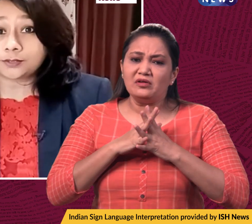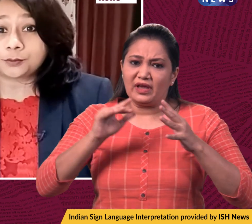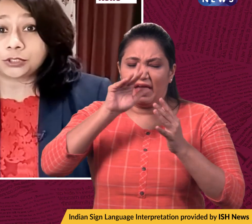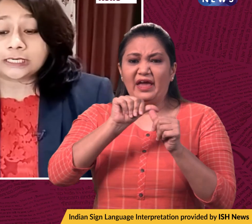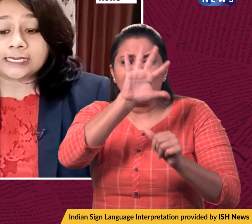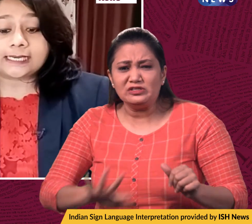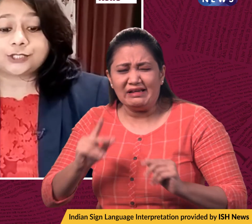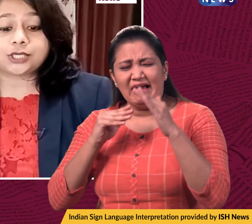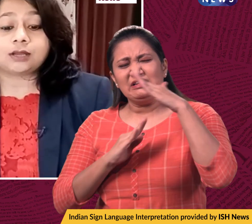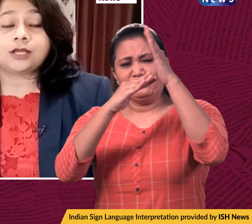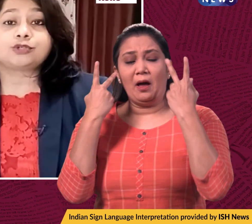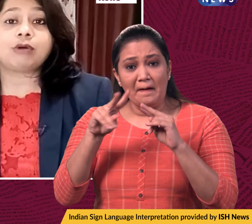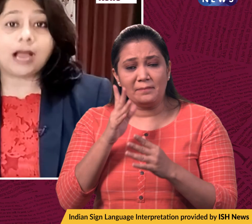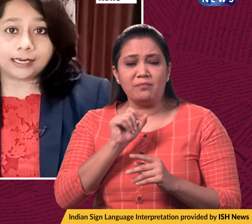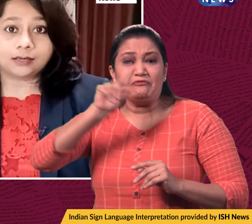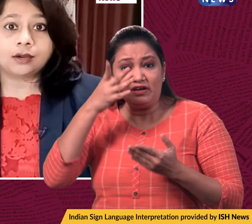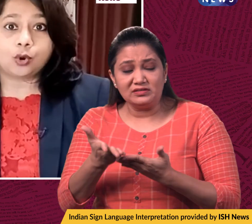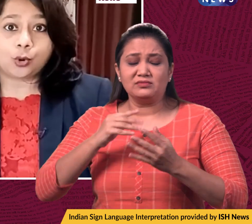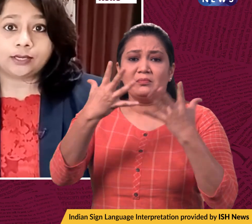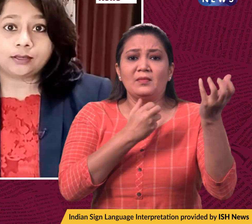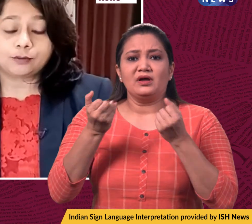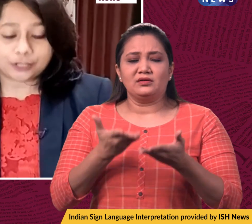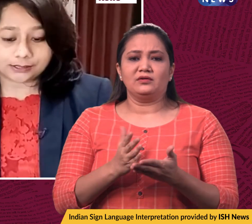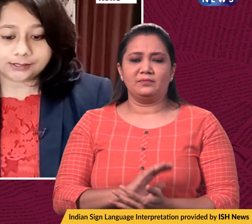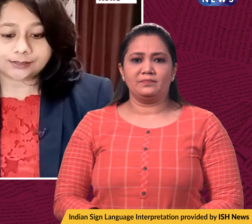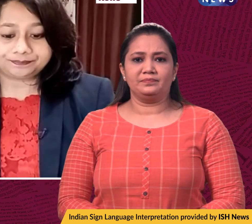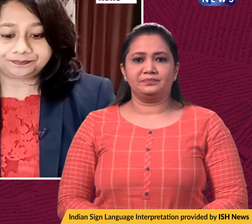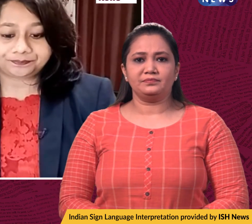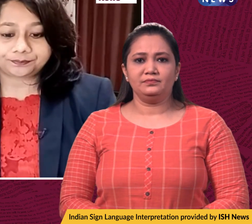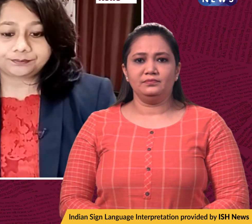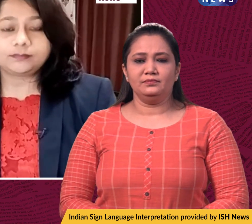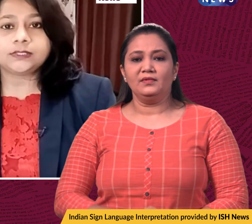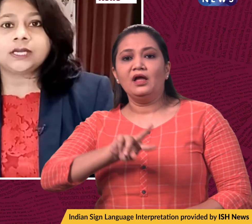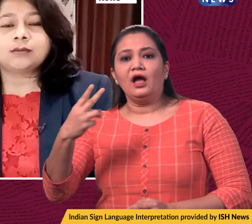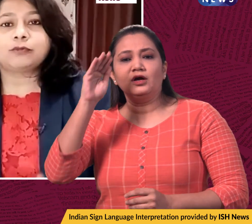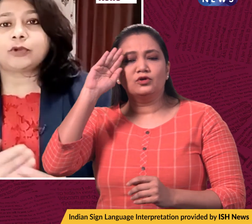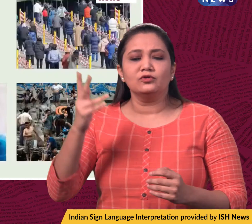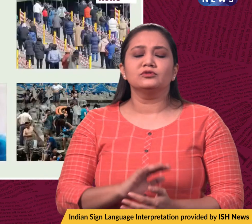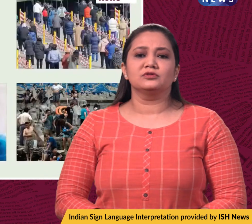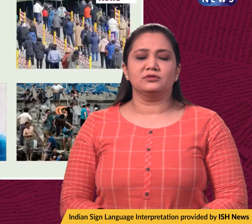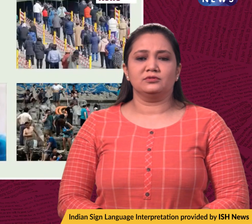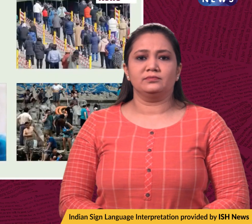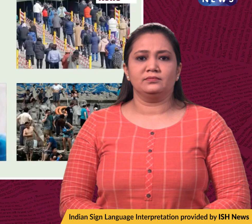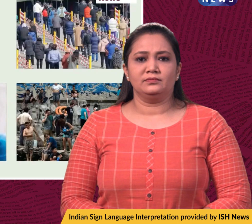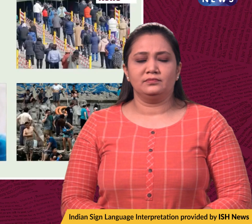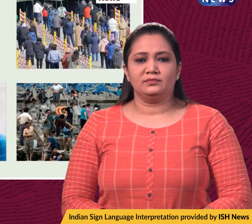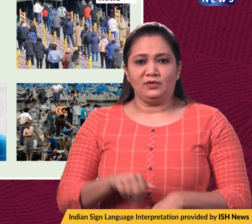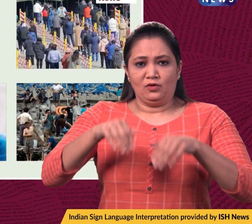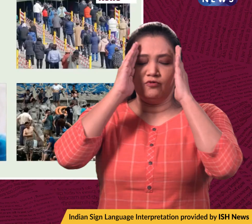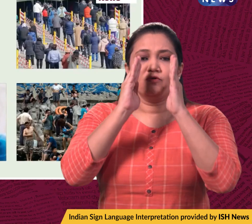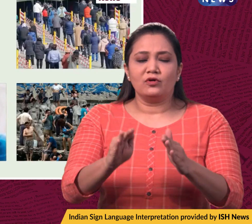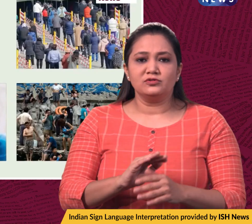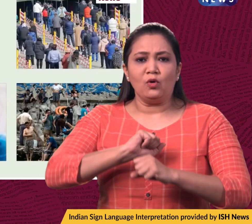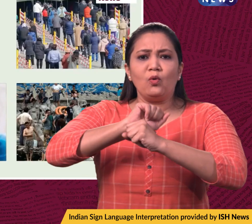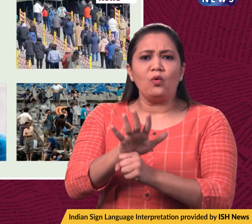most vulnerable in Asia to higher oil prices. Moving on to our other big story